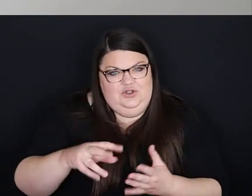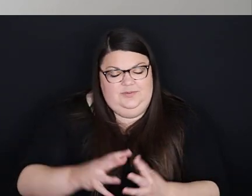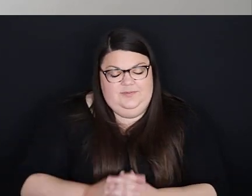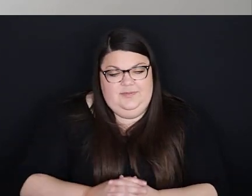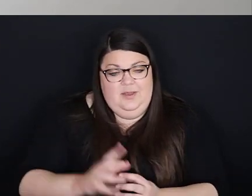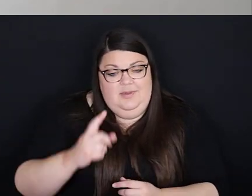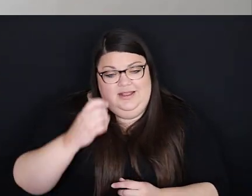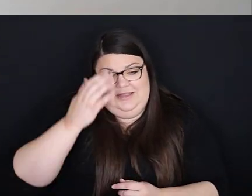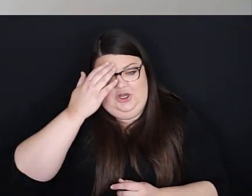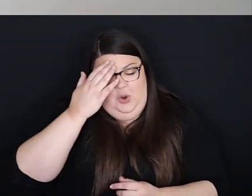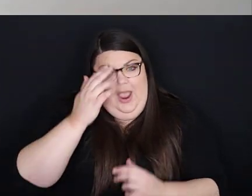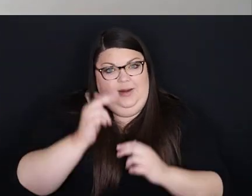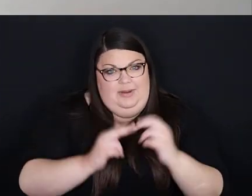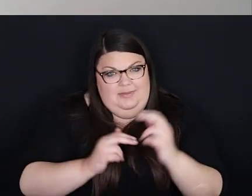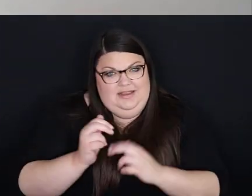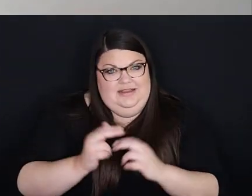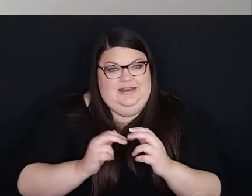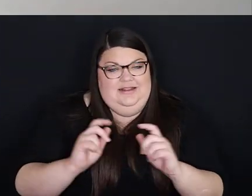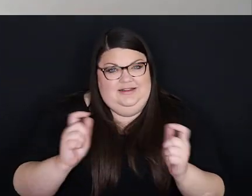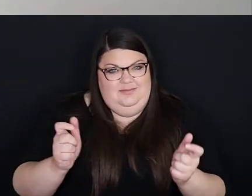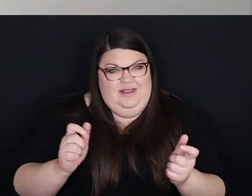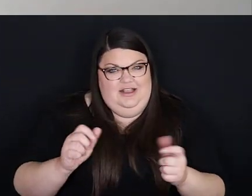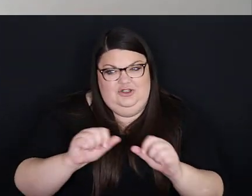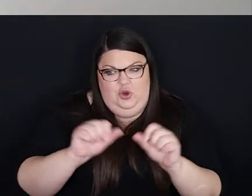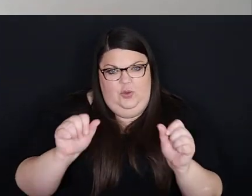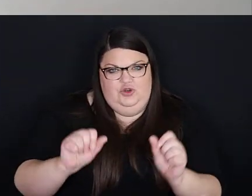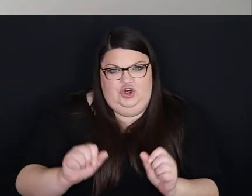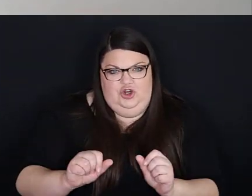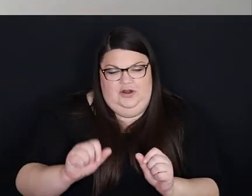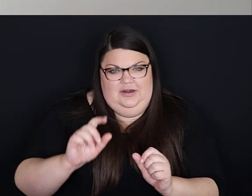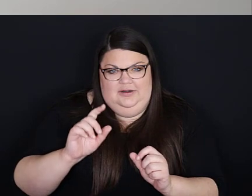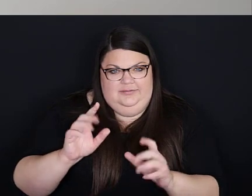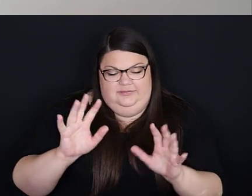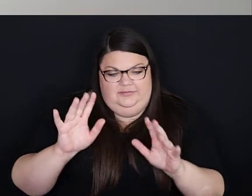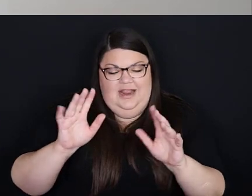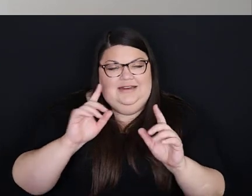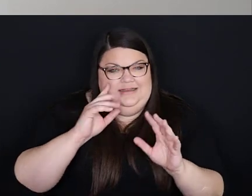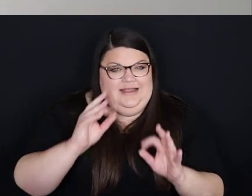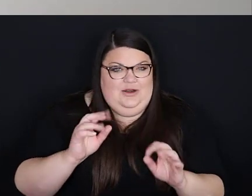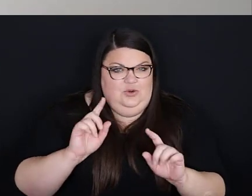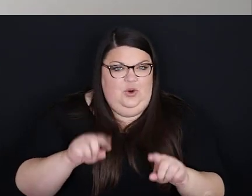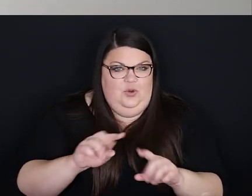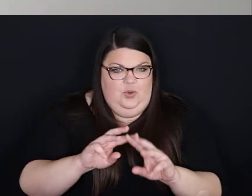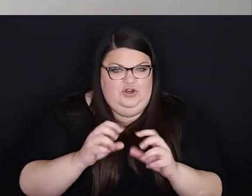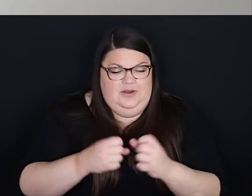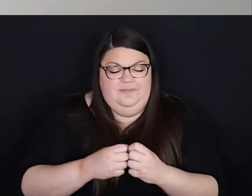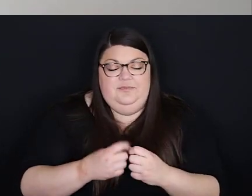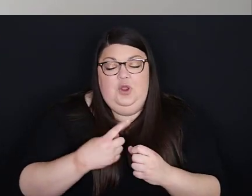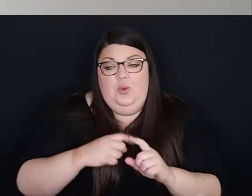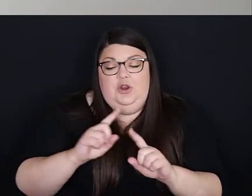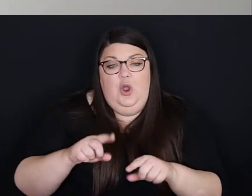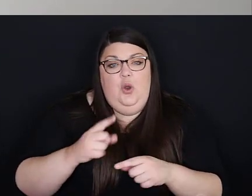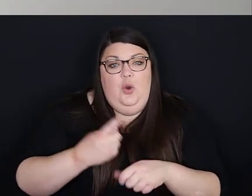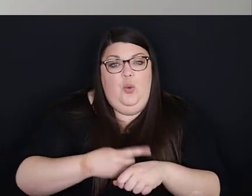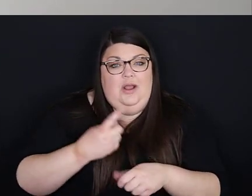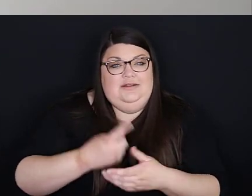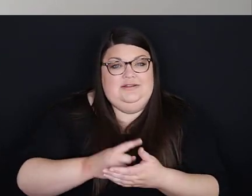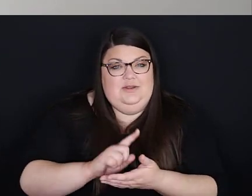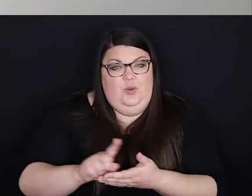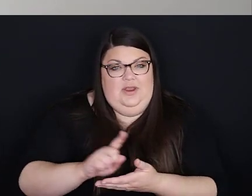And because I knew I'd be building this big sculpture forever, I decided to go to the workshop. And we'd go once a week,